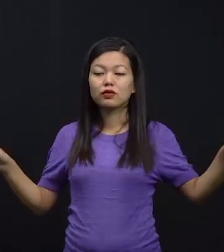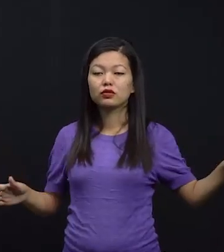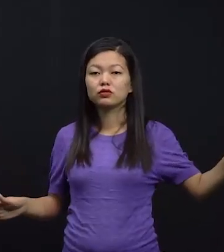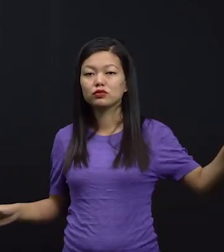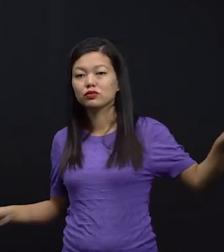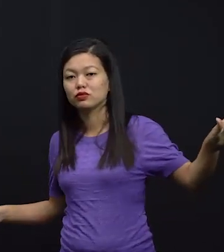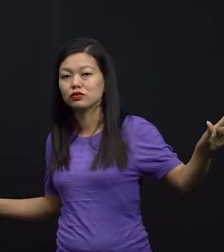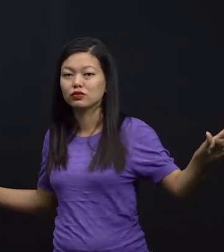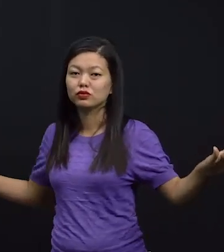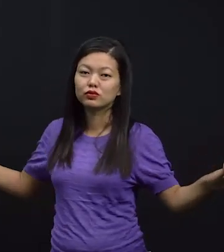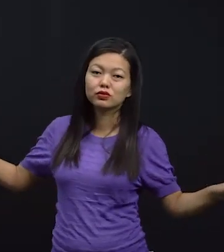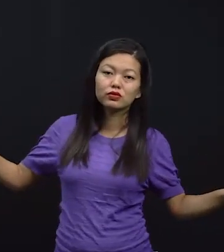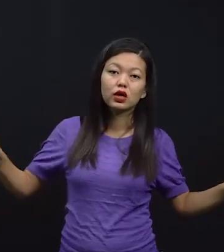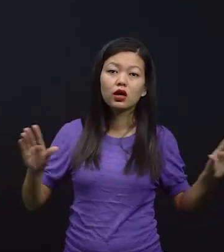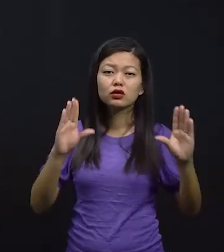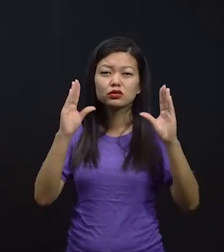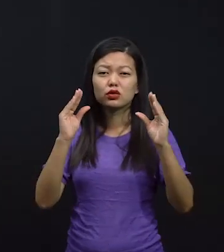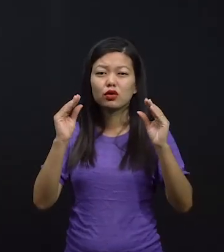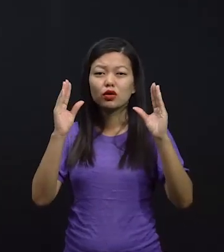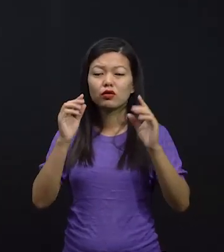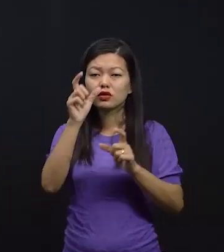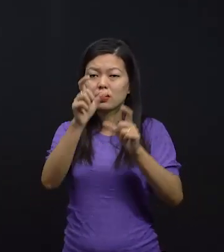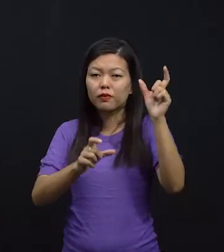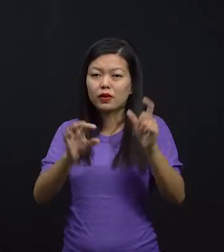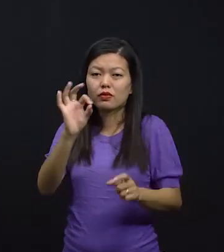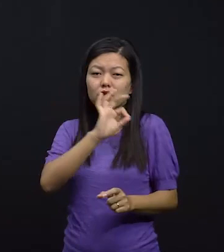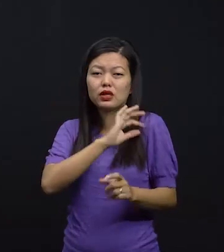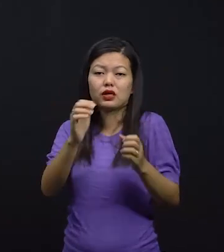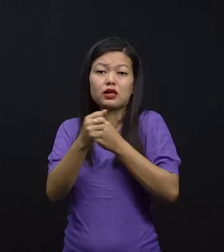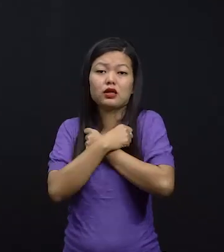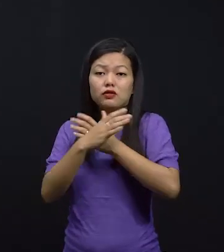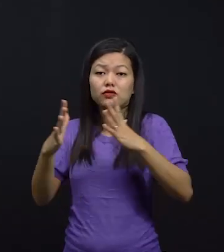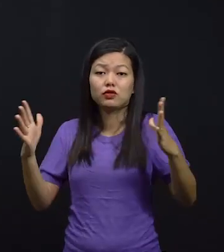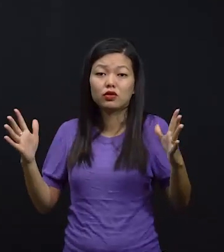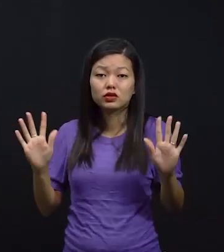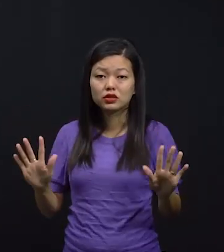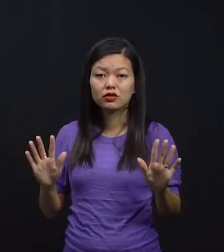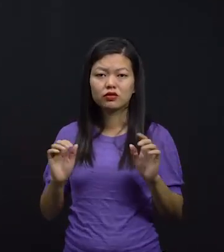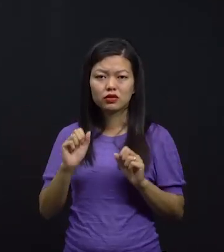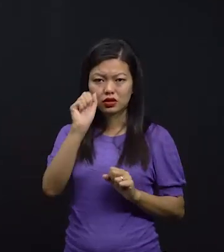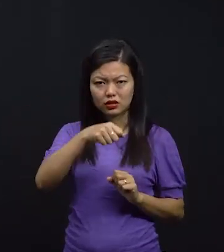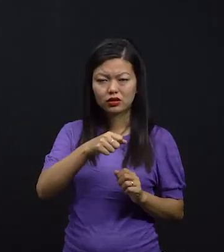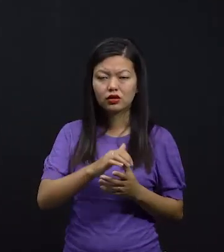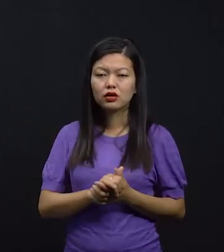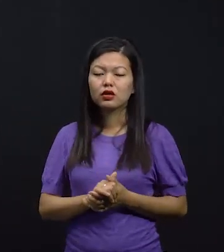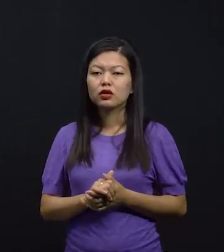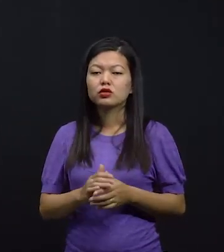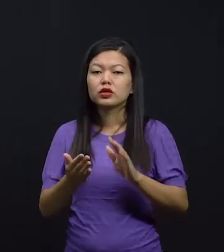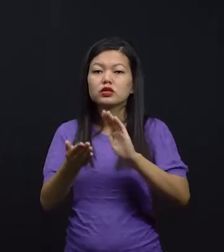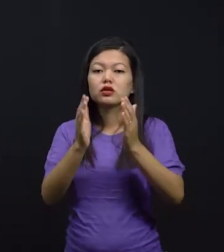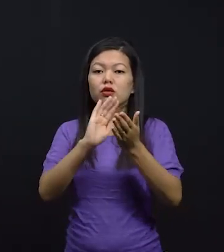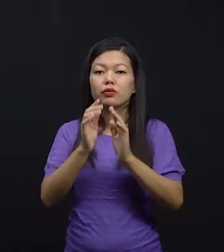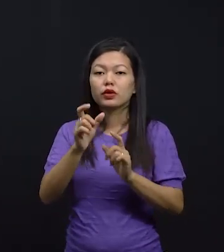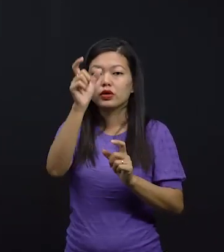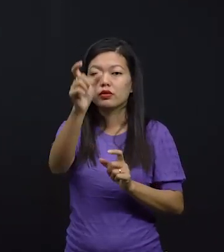see daily. And he says that all these are the creation of God, which is incomparable to the works of human